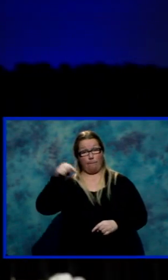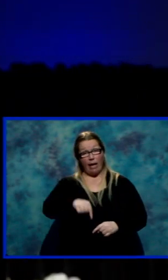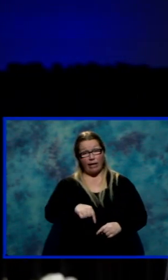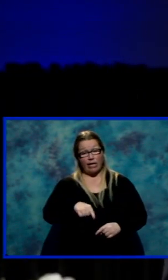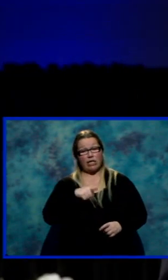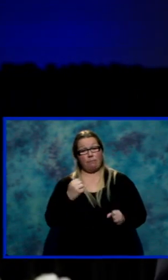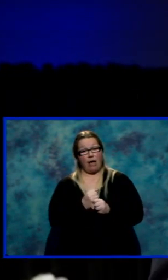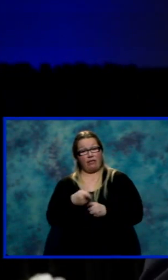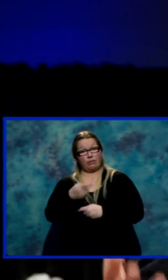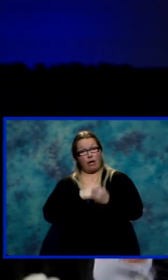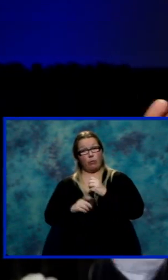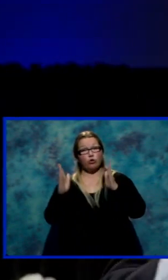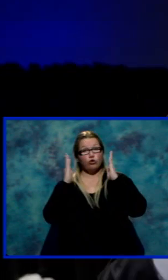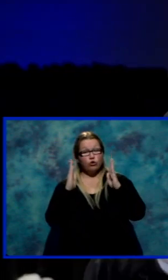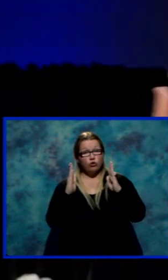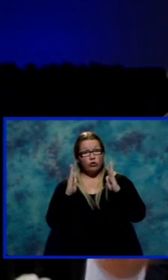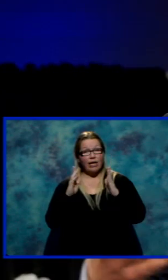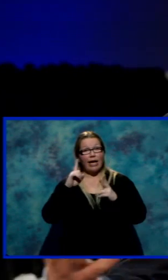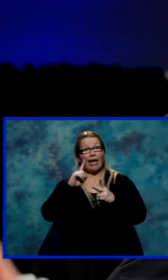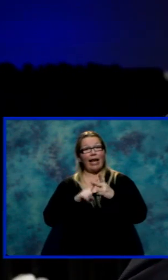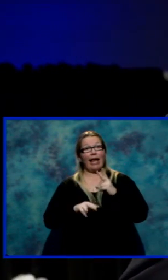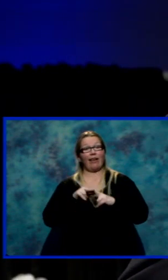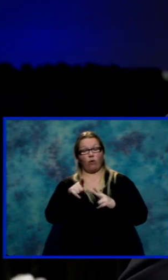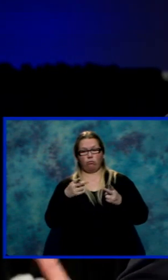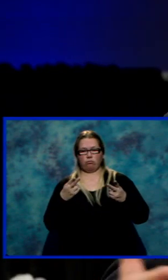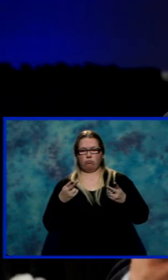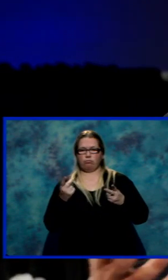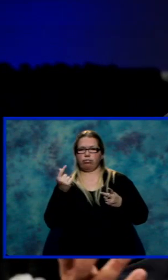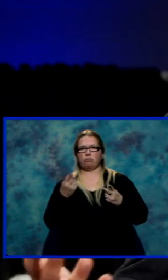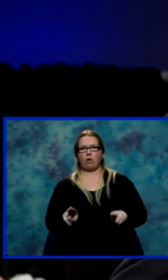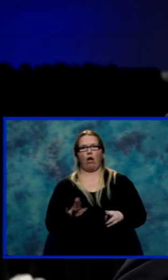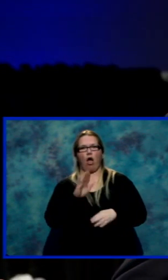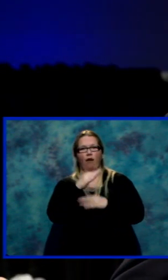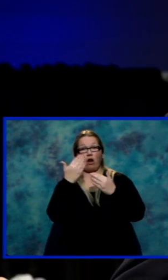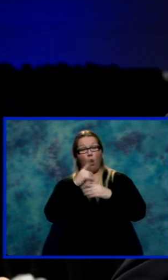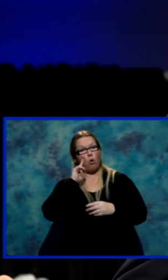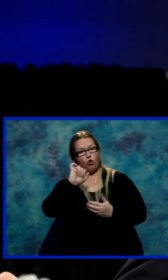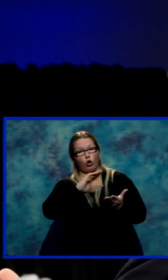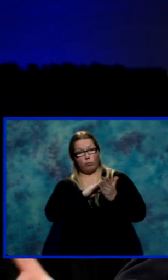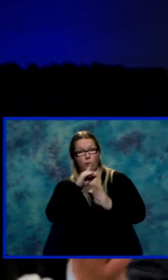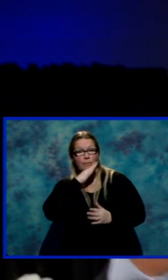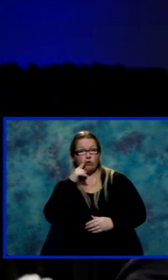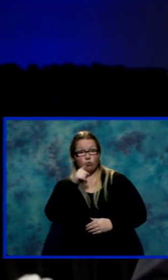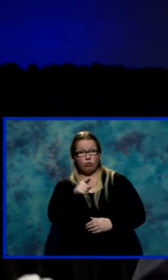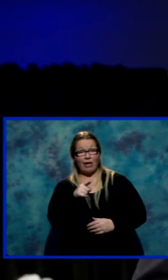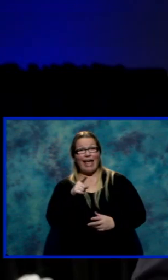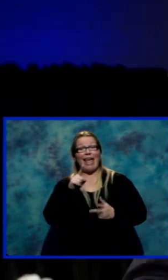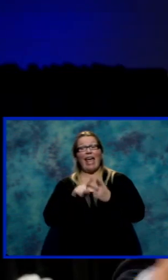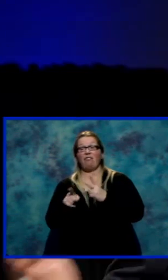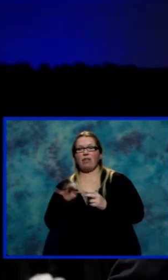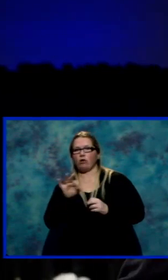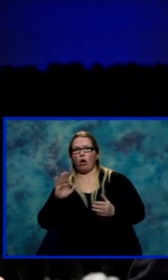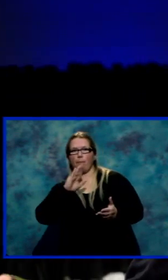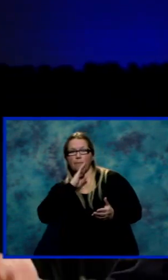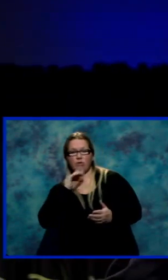a church, if you were to die overnight, would your community miss you? And if they don't miss you, then